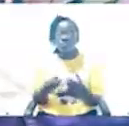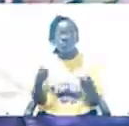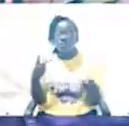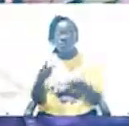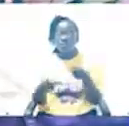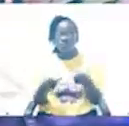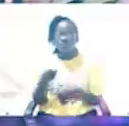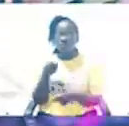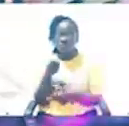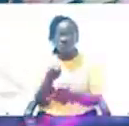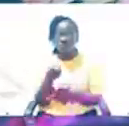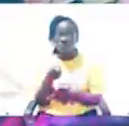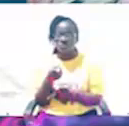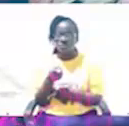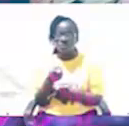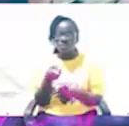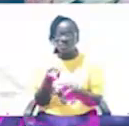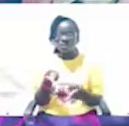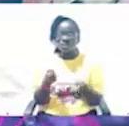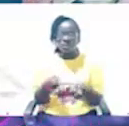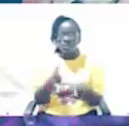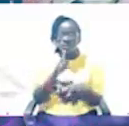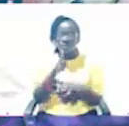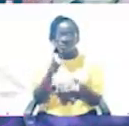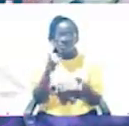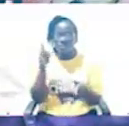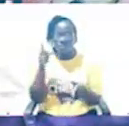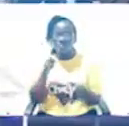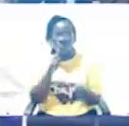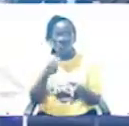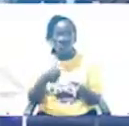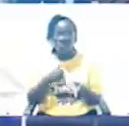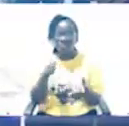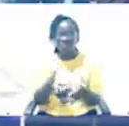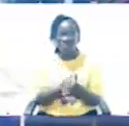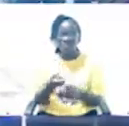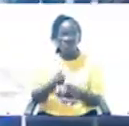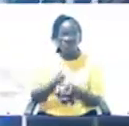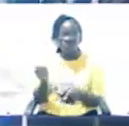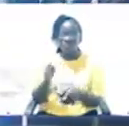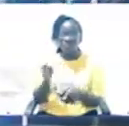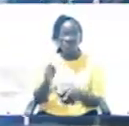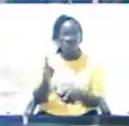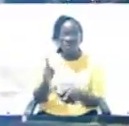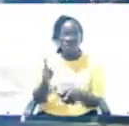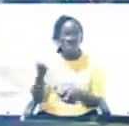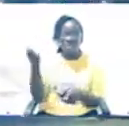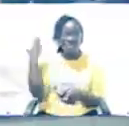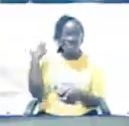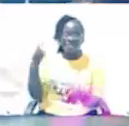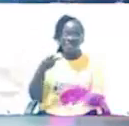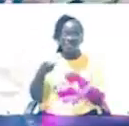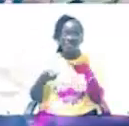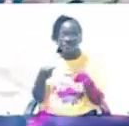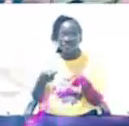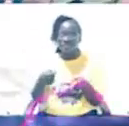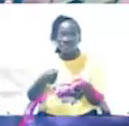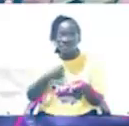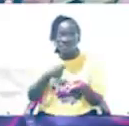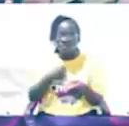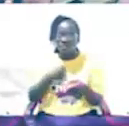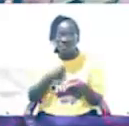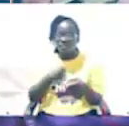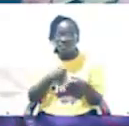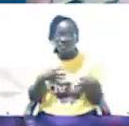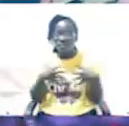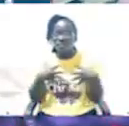When I saw him, because I knew him, if you say no, meaning, no. And I said, please, is there any trouble? They said, so we have come in peace.